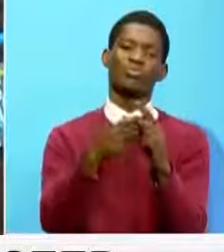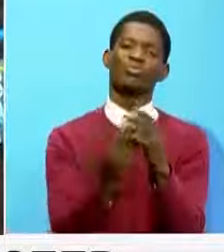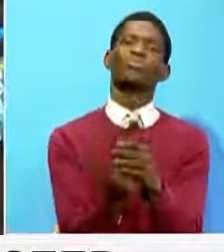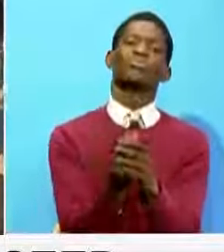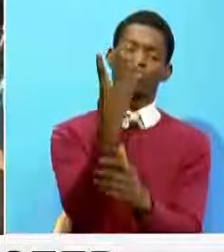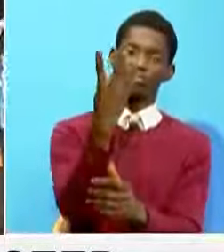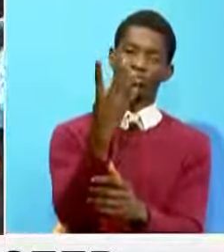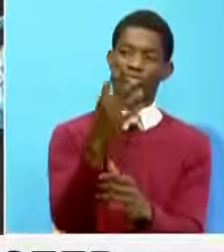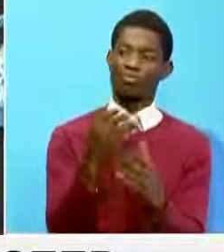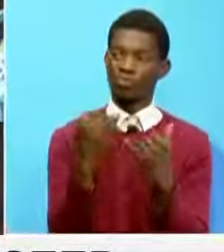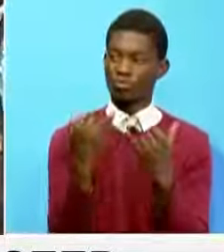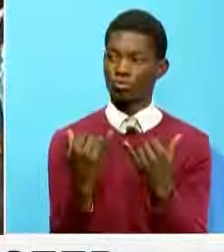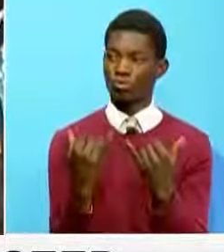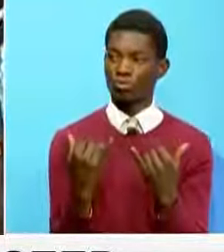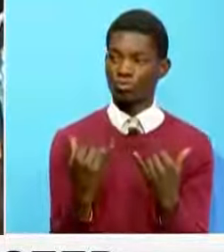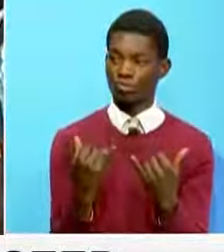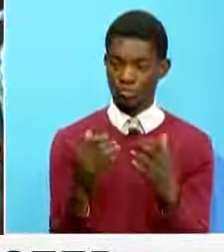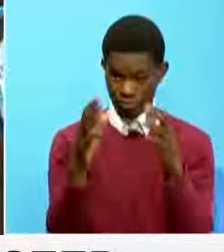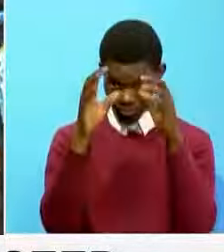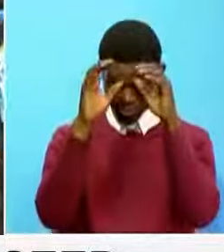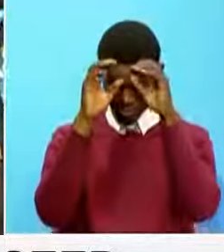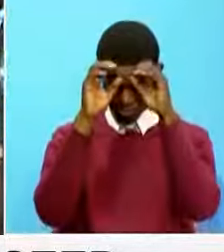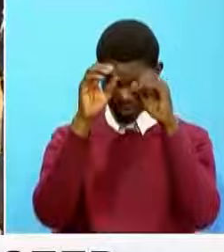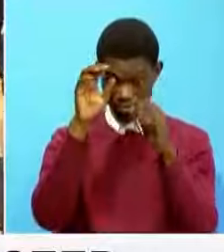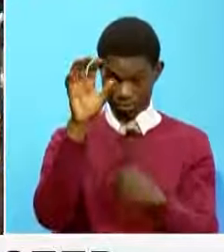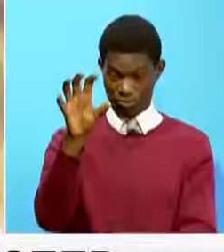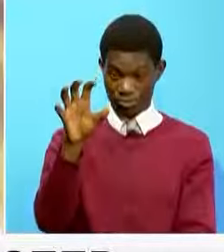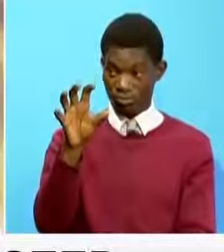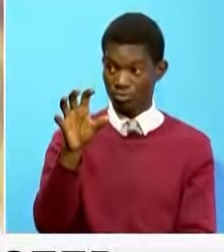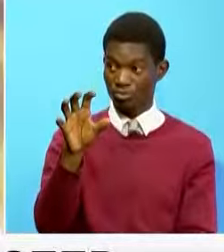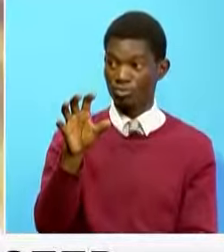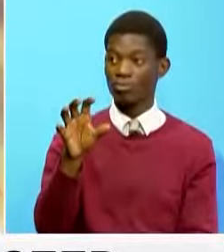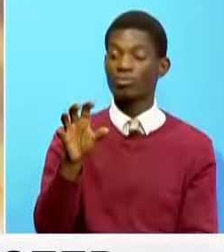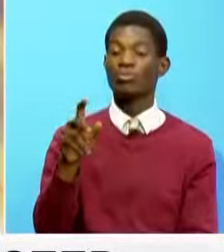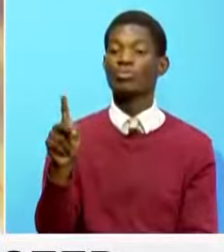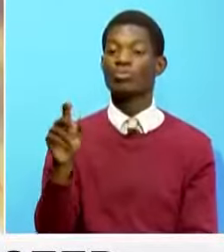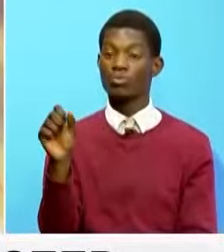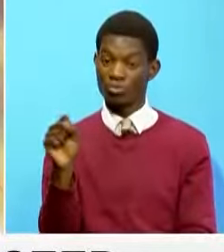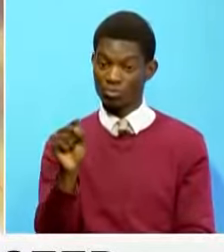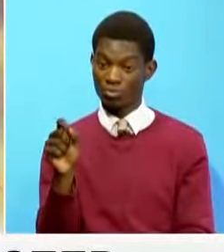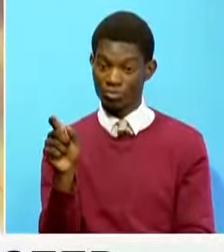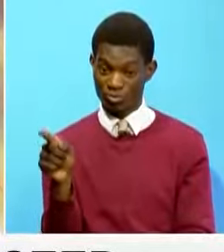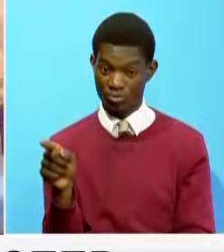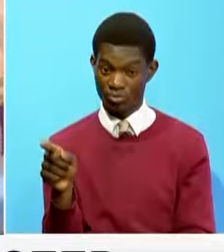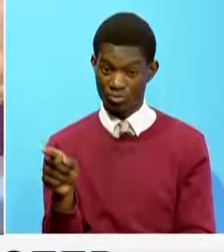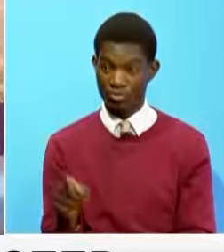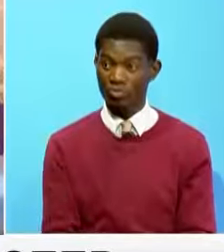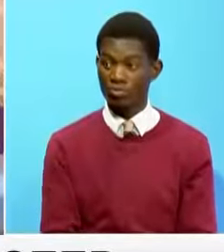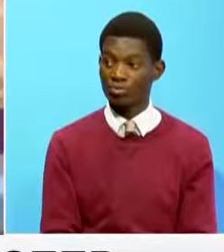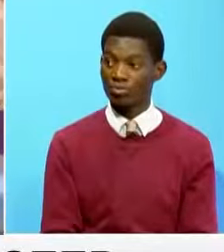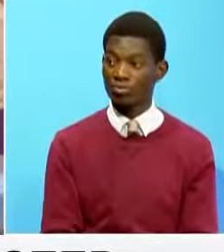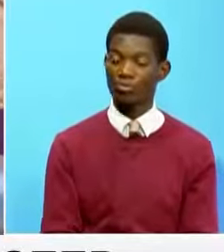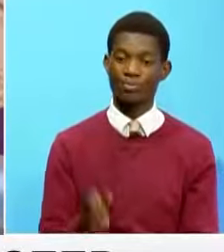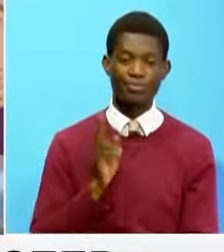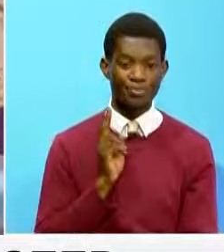event on behalf of the Provincial Permanent Secretary Paul Tolle. We are also aware that it is